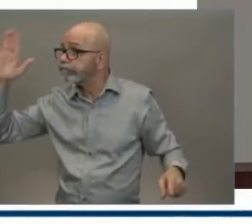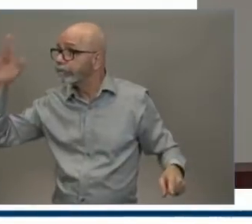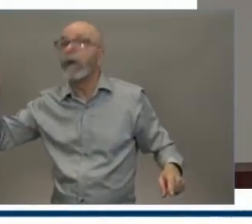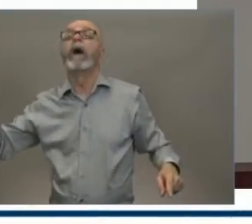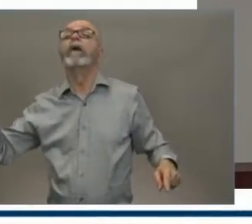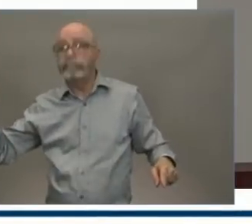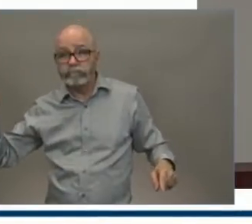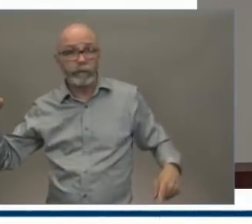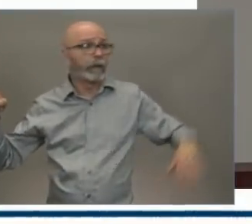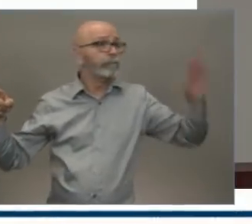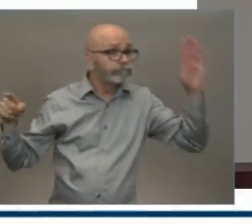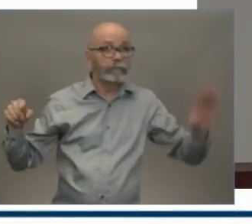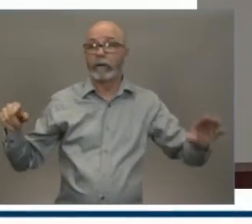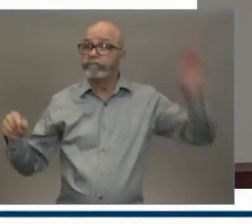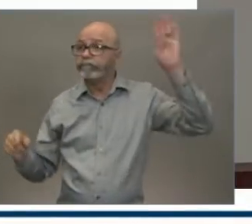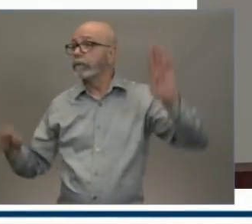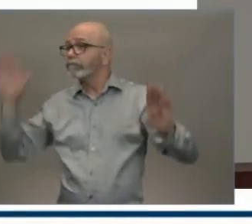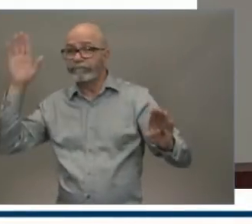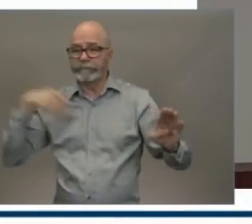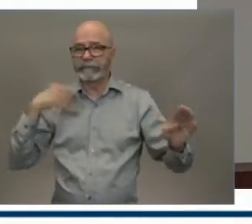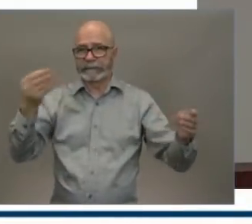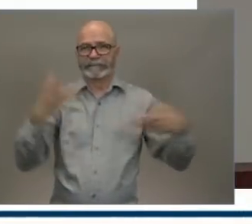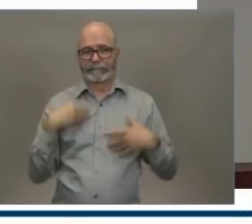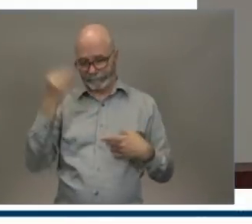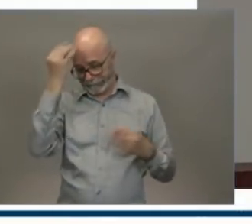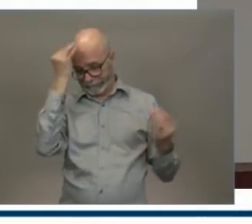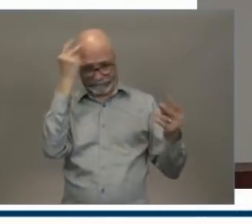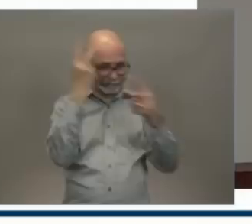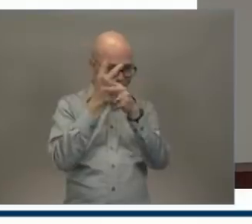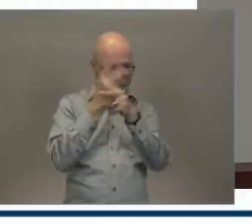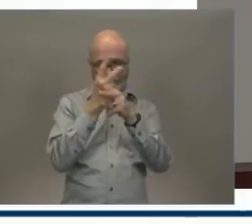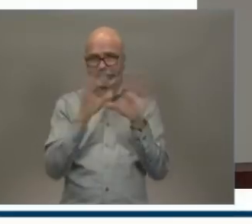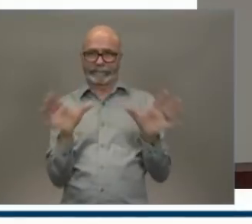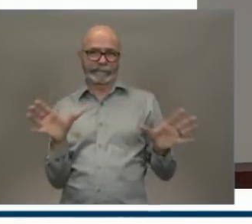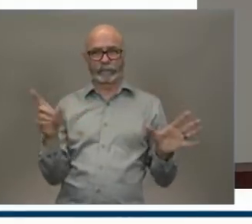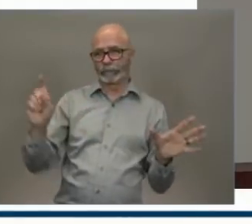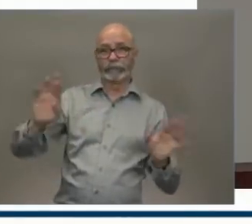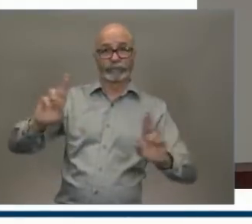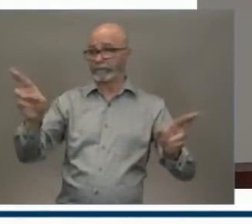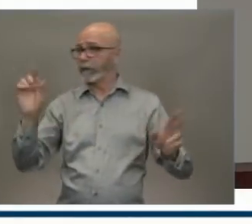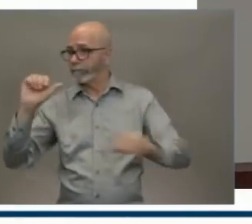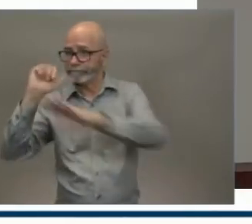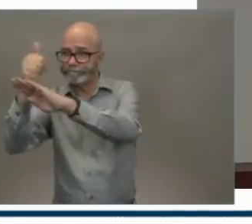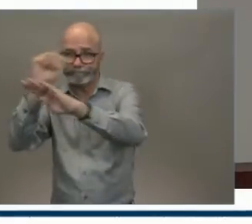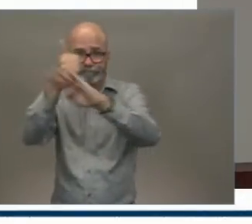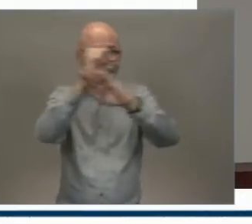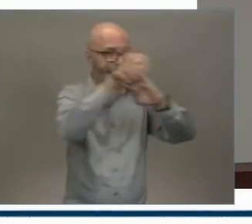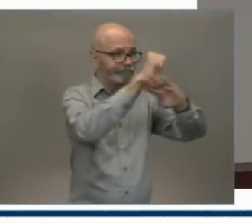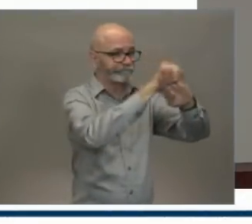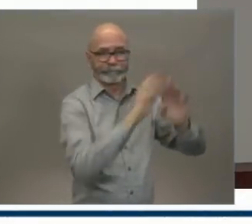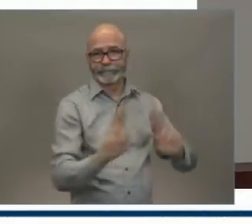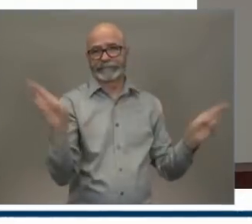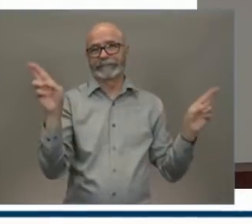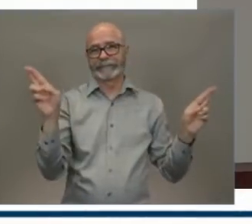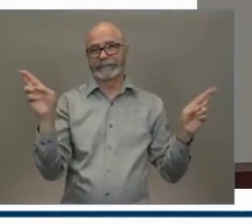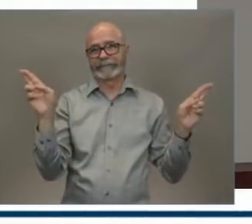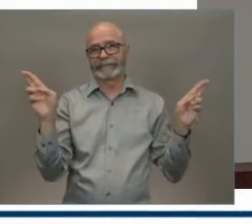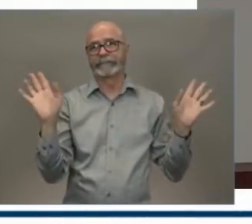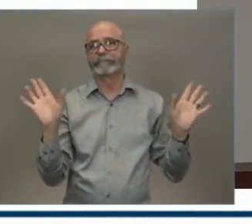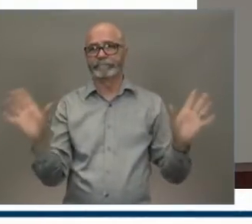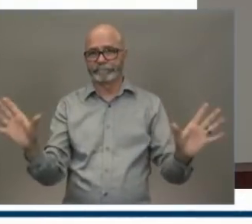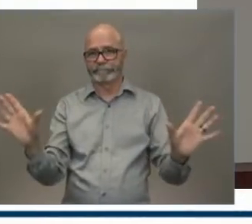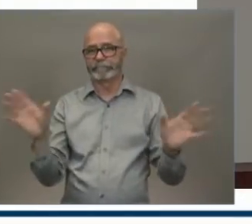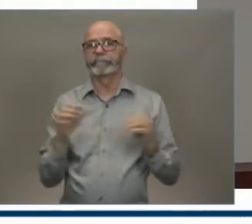needed. And that helps us out to get those pools of people, along with all the work we're doing around a range of regulated health